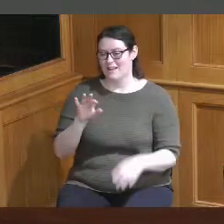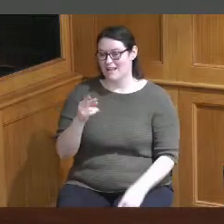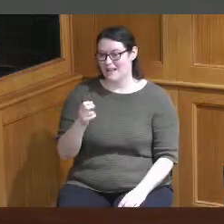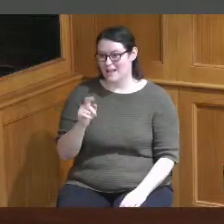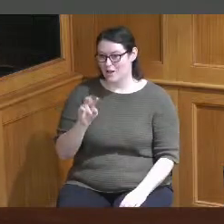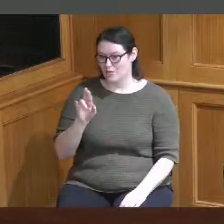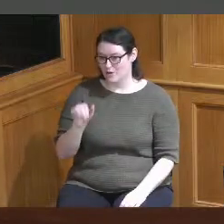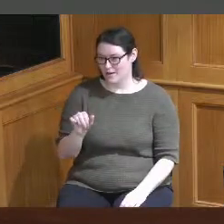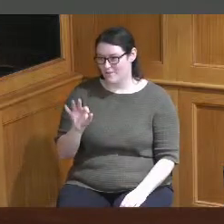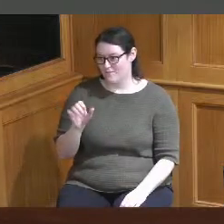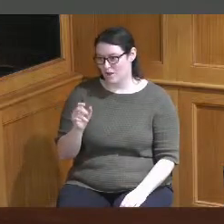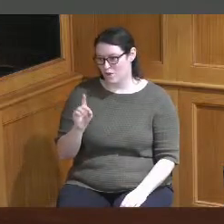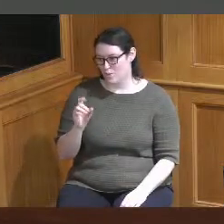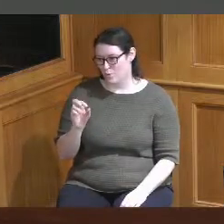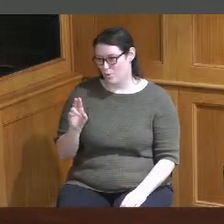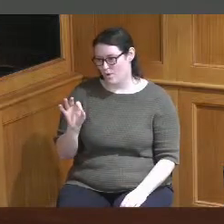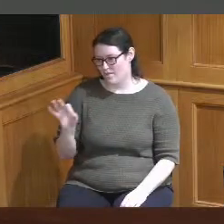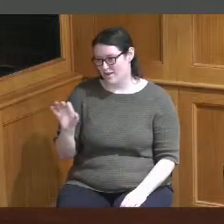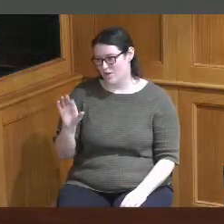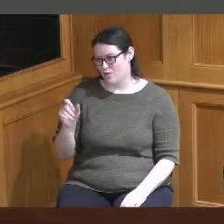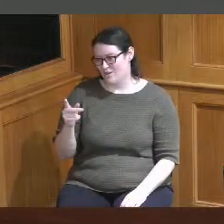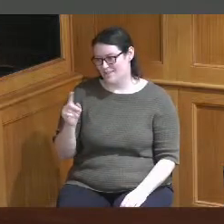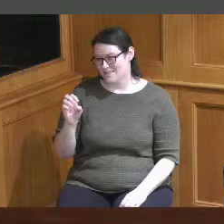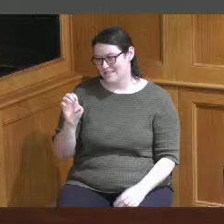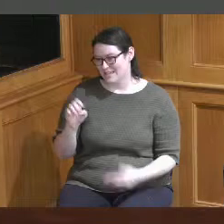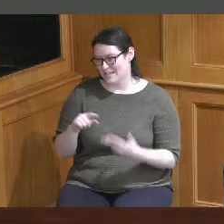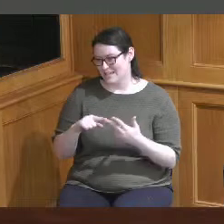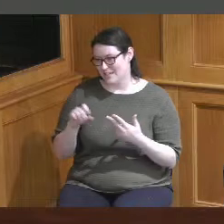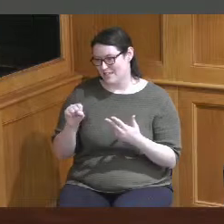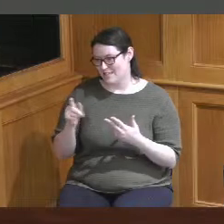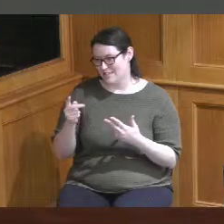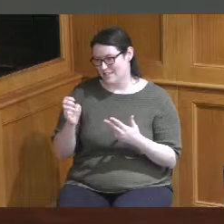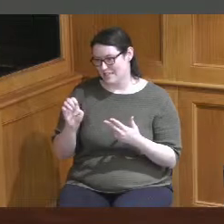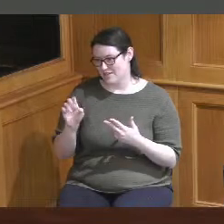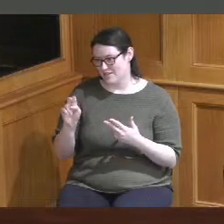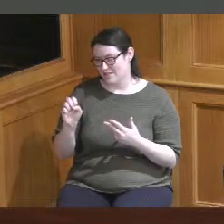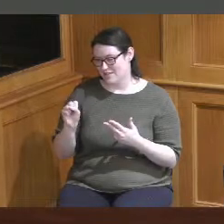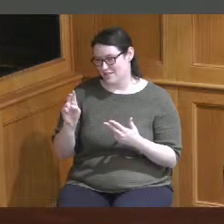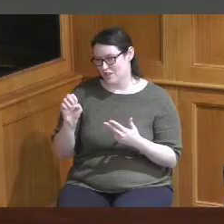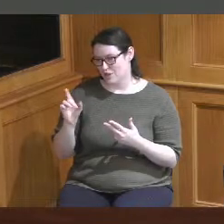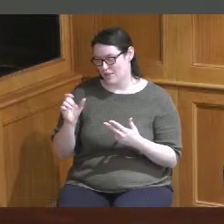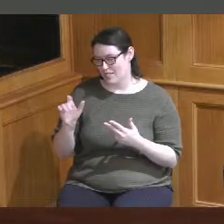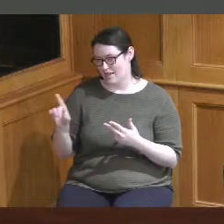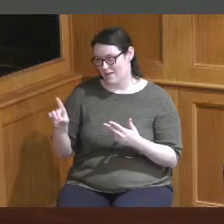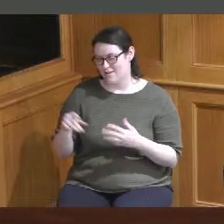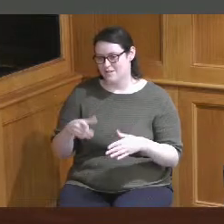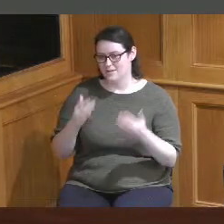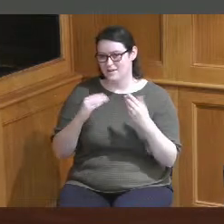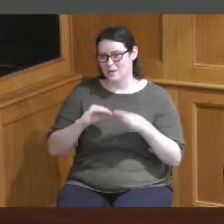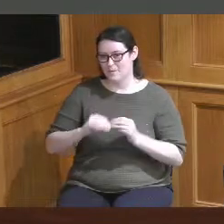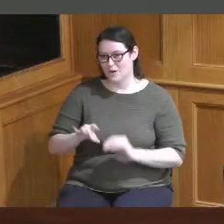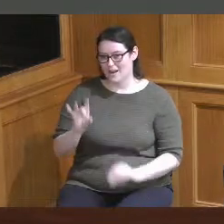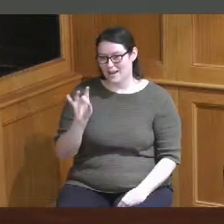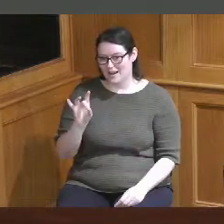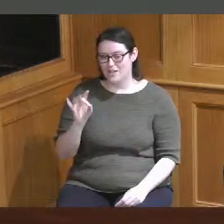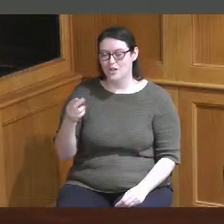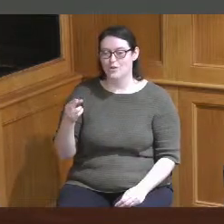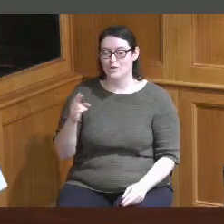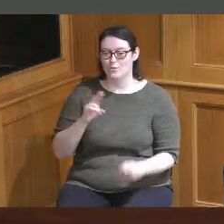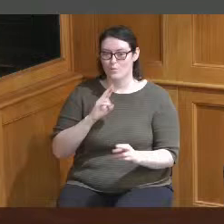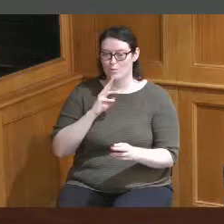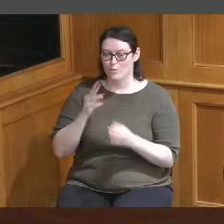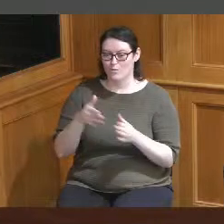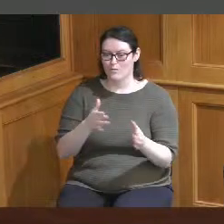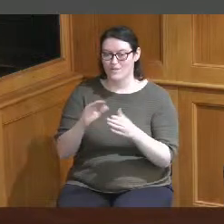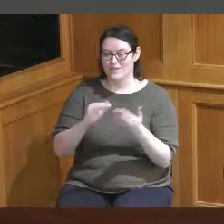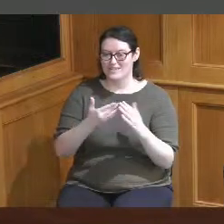Frondorf, Christine Coons, and Steve Sunderland. Item number 8 is a resolution appointing a member to the River City Facilities Governing